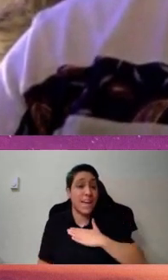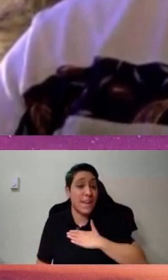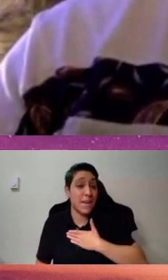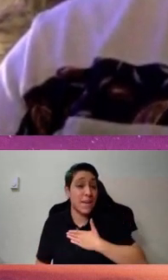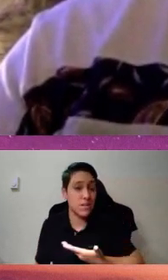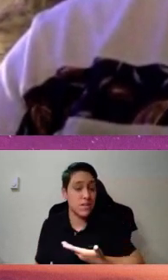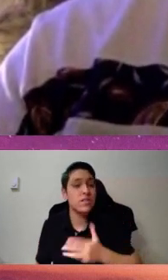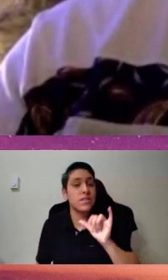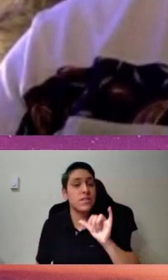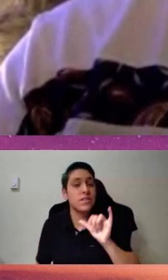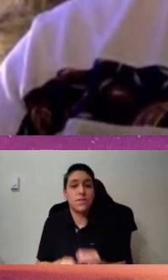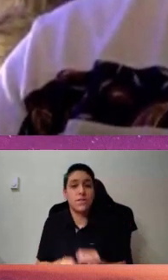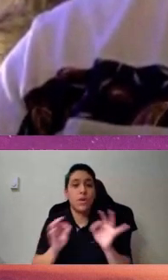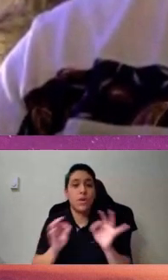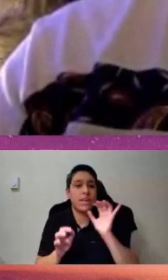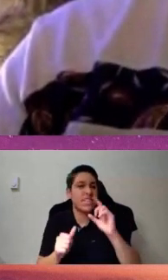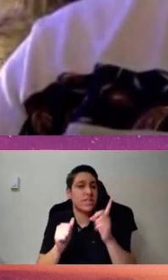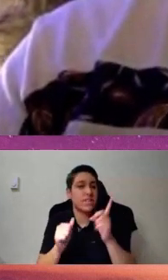but that you do need help.